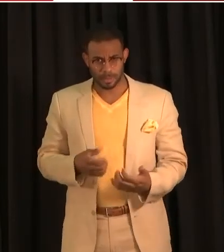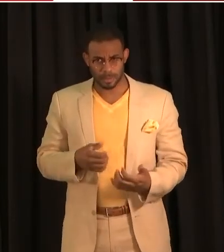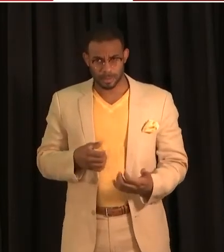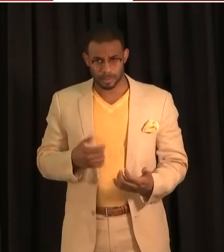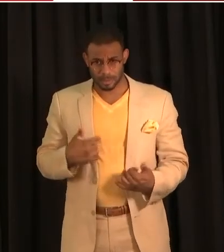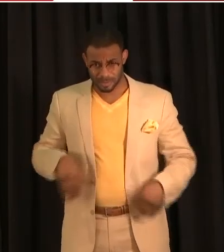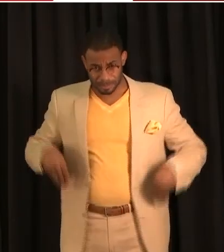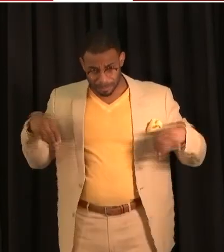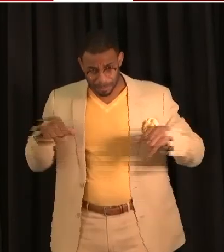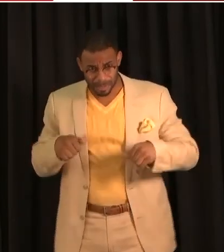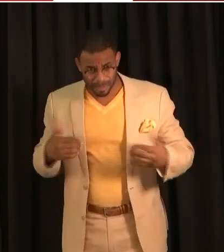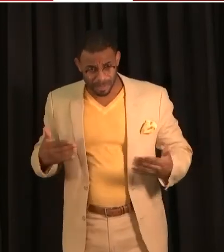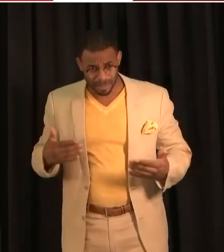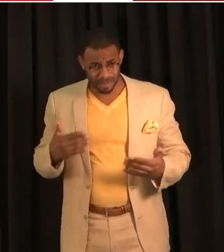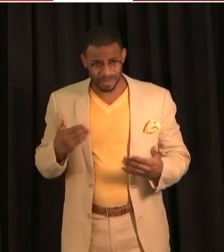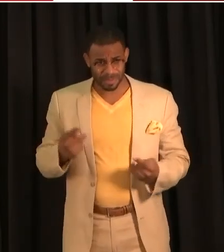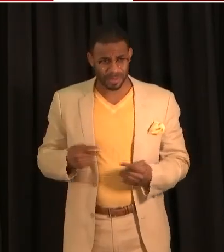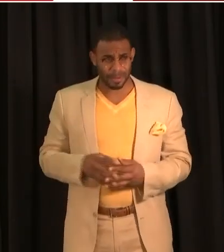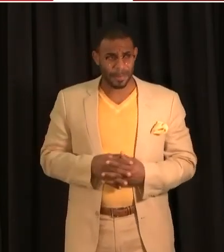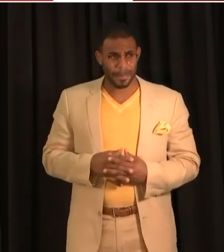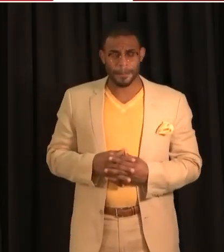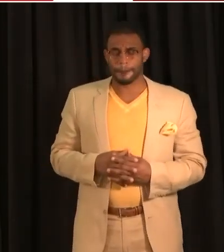vaccine.